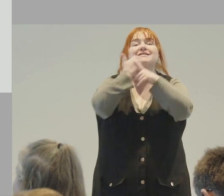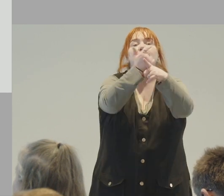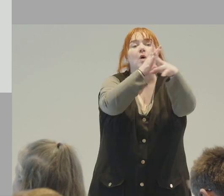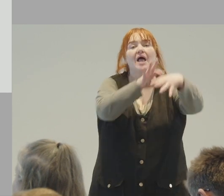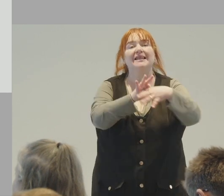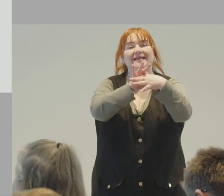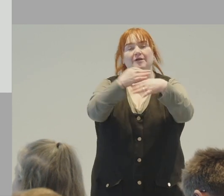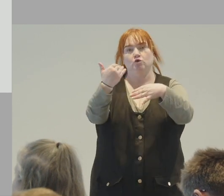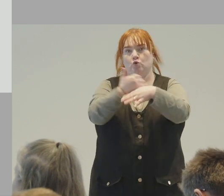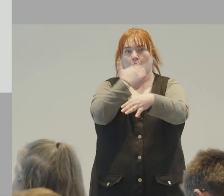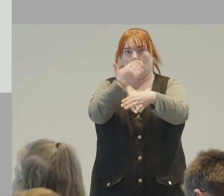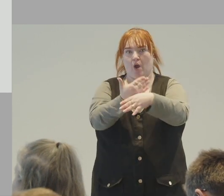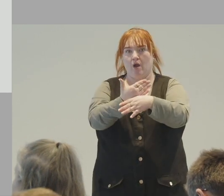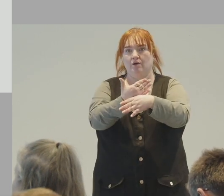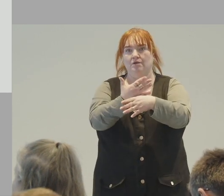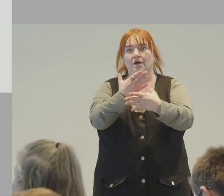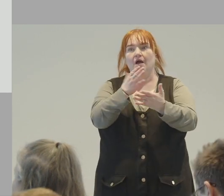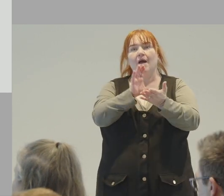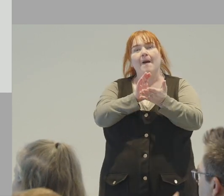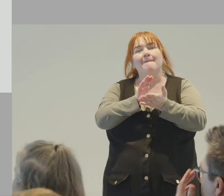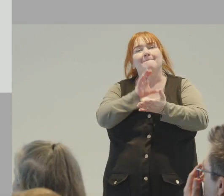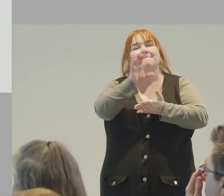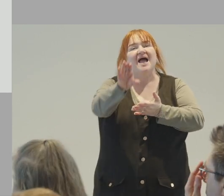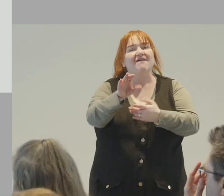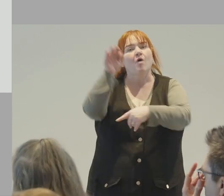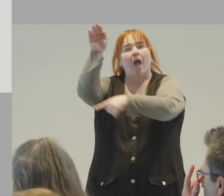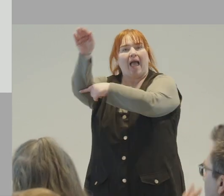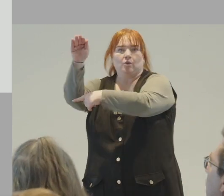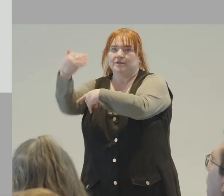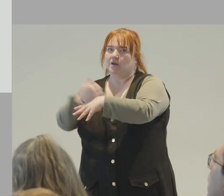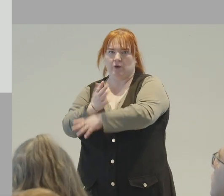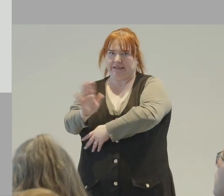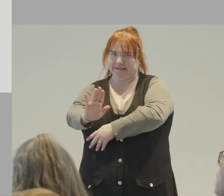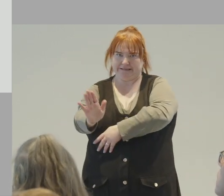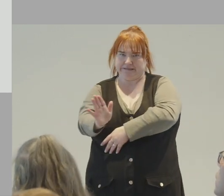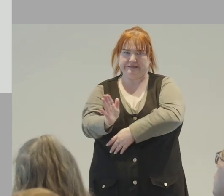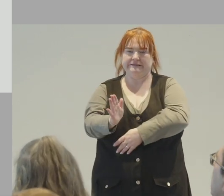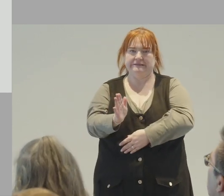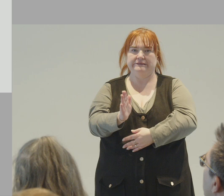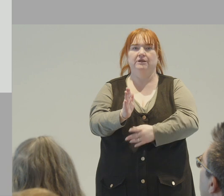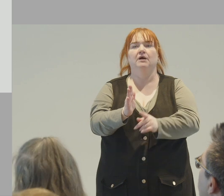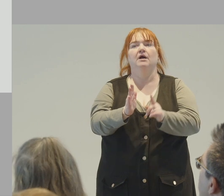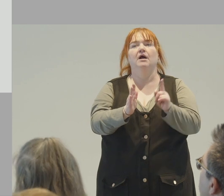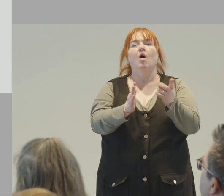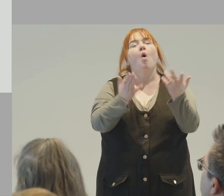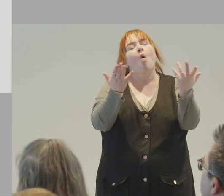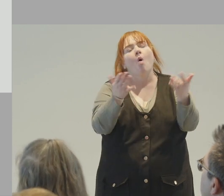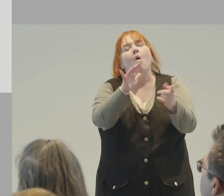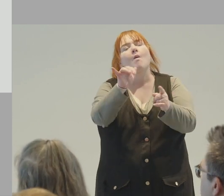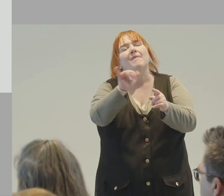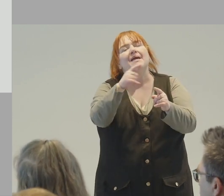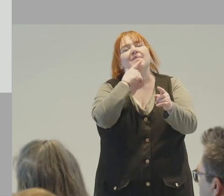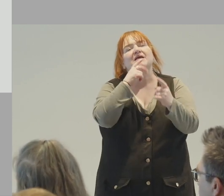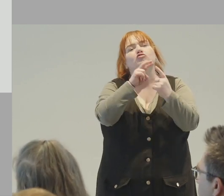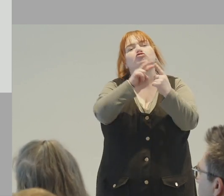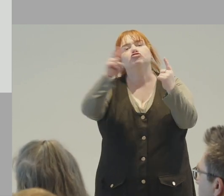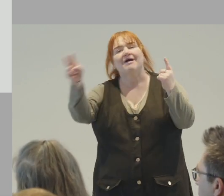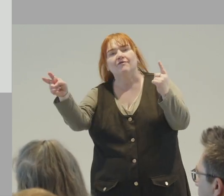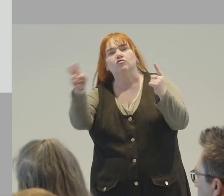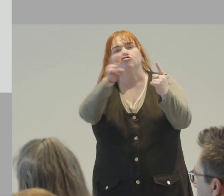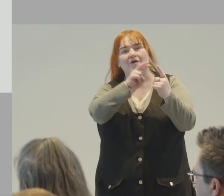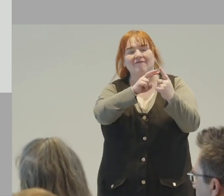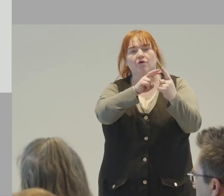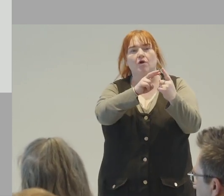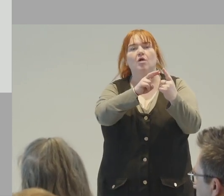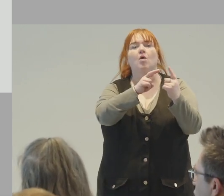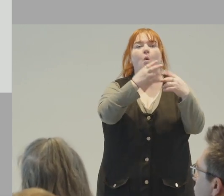not pay for you to have support outside of working hours. The exception is unless it's maybe travel to work or something like that. But it's only